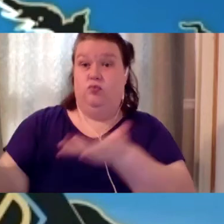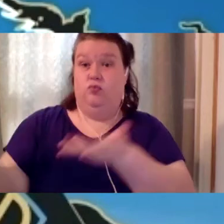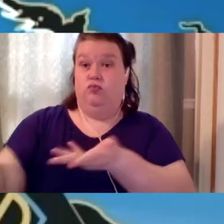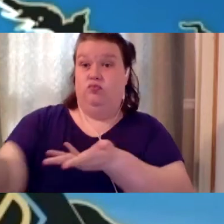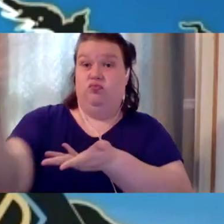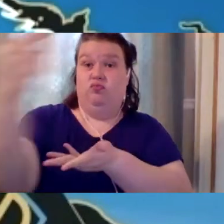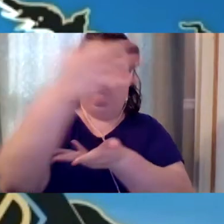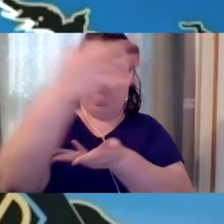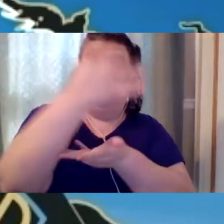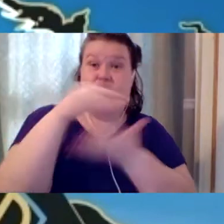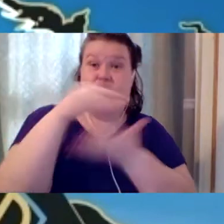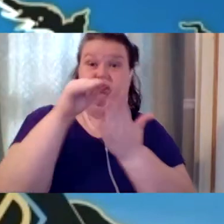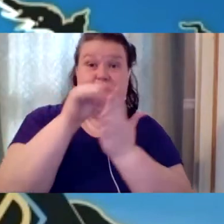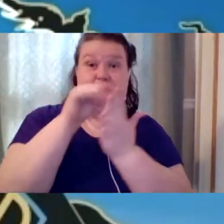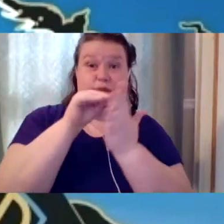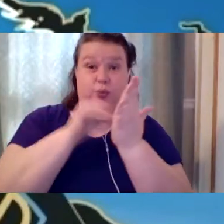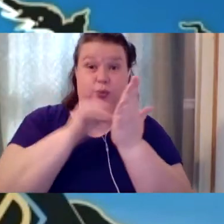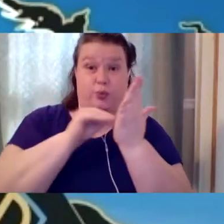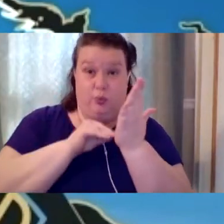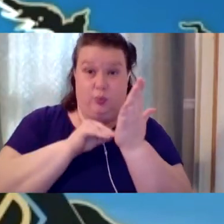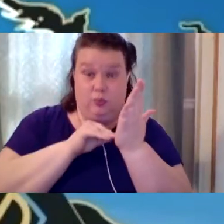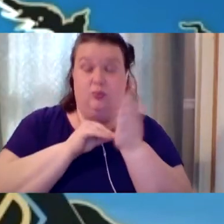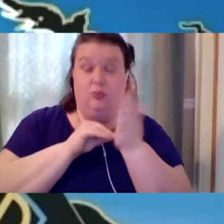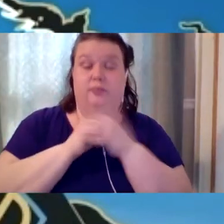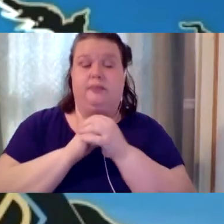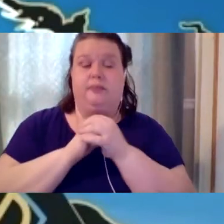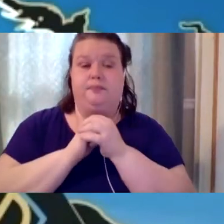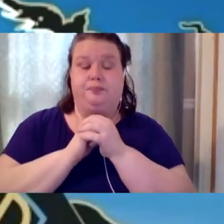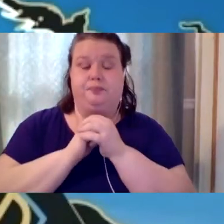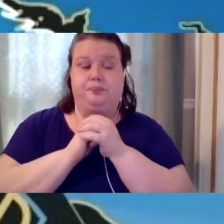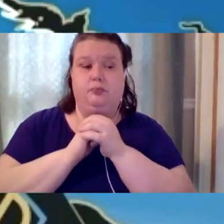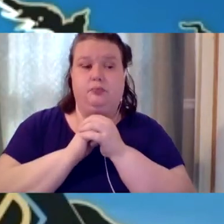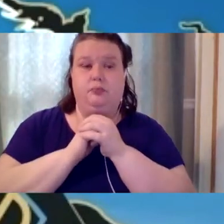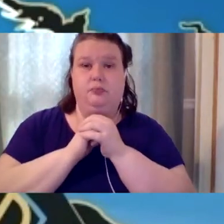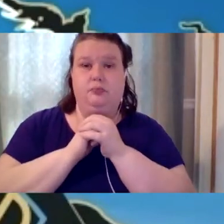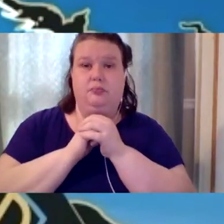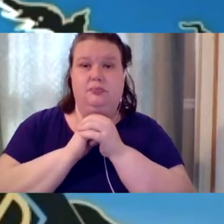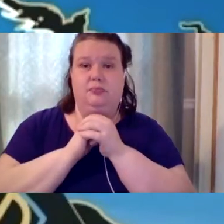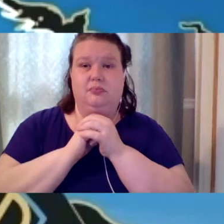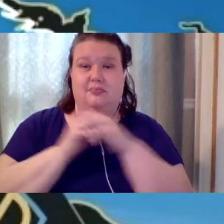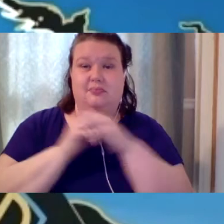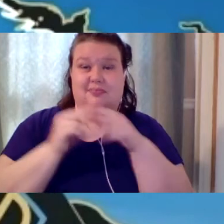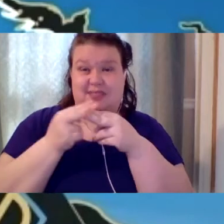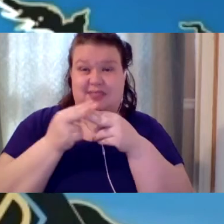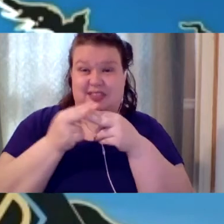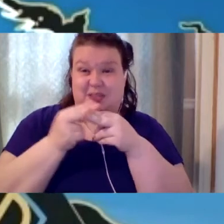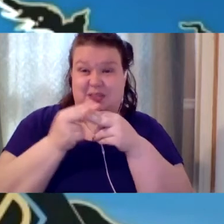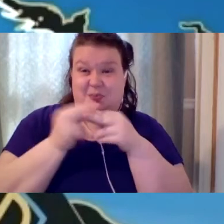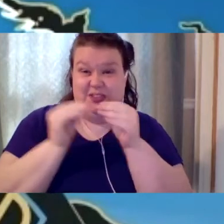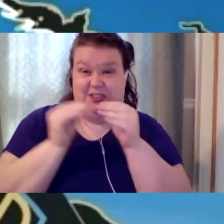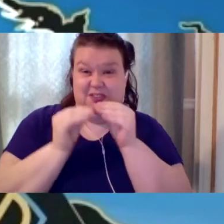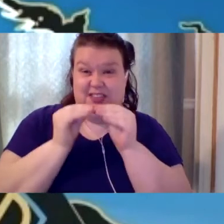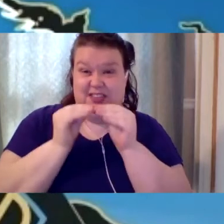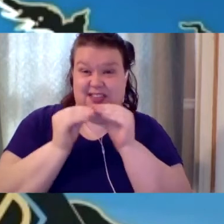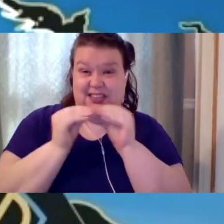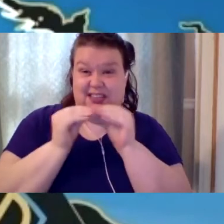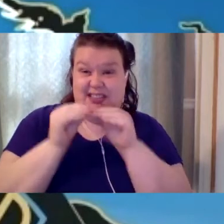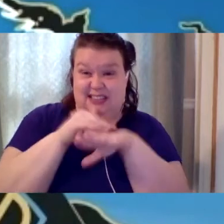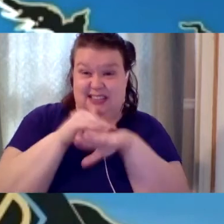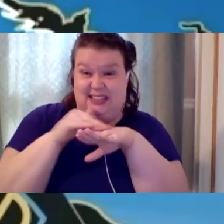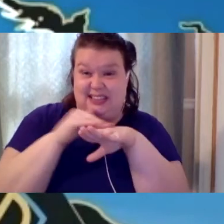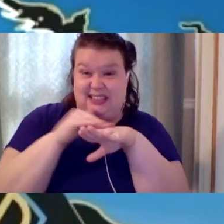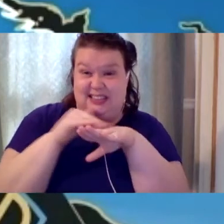the notion of a band-aid has kind of lingered around a long time. So